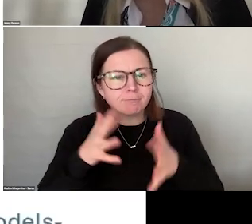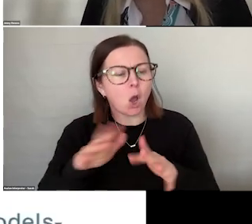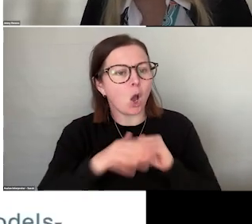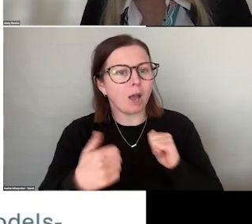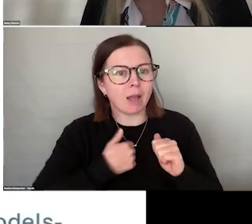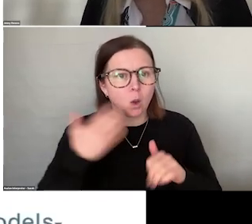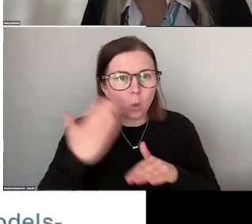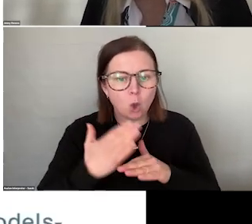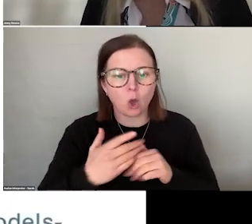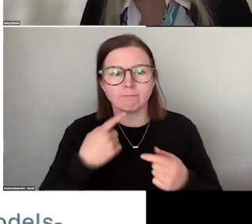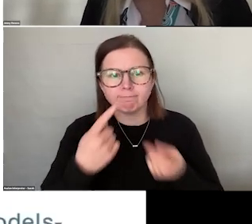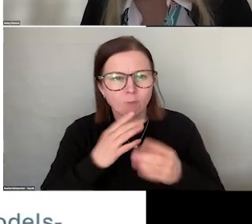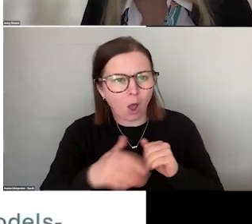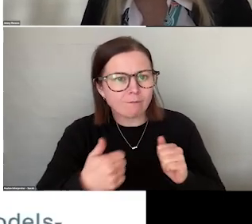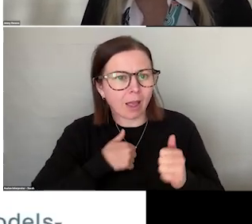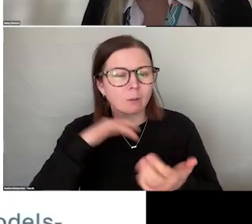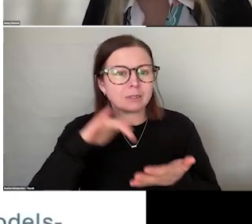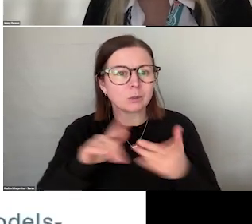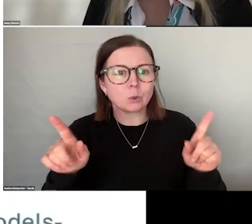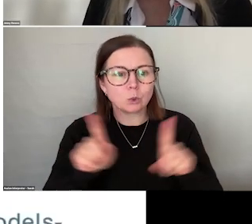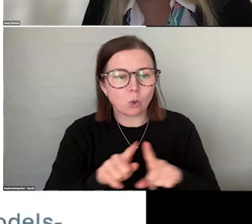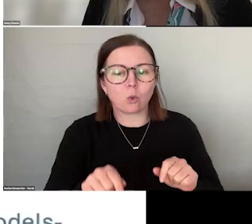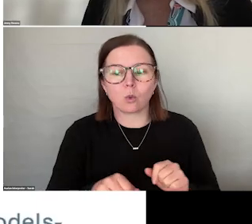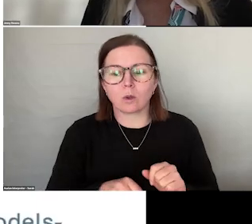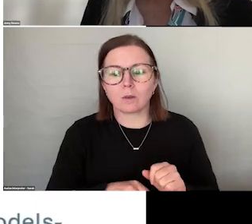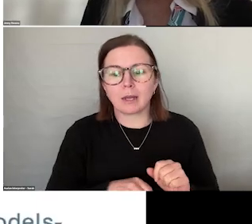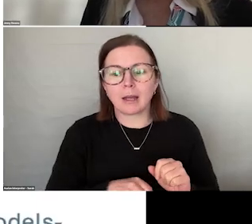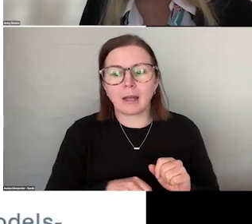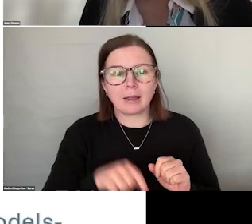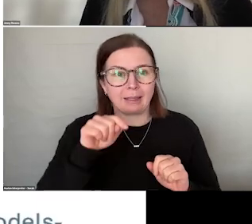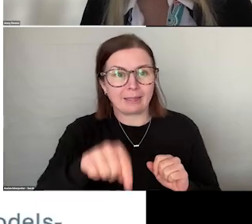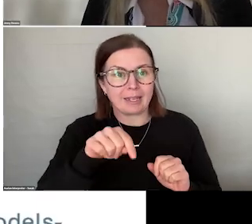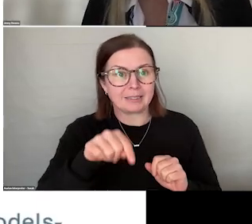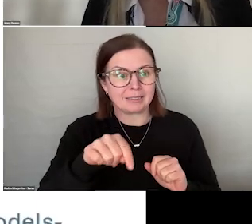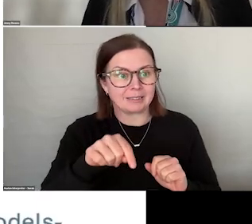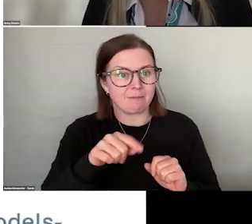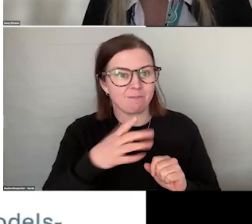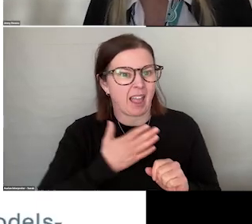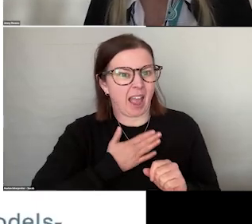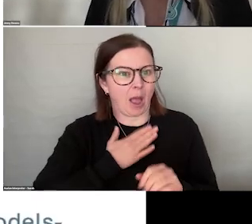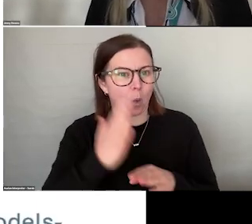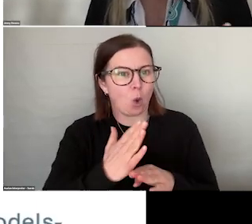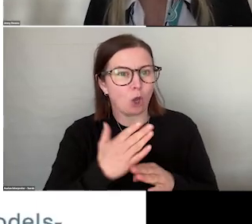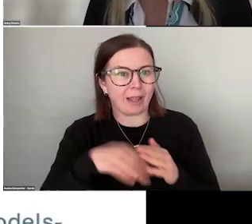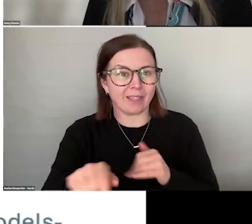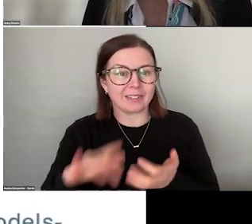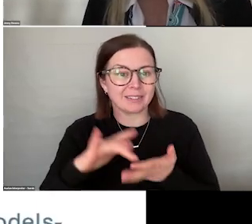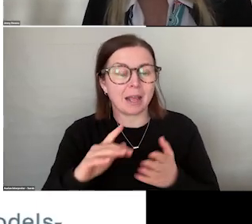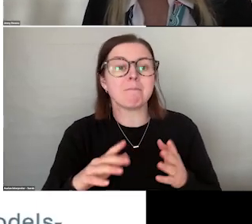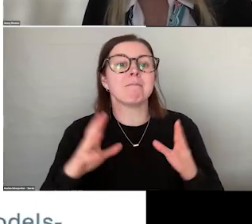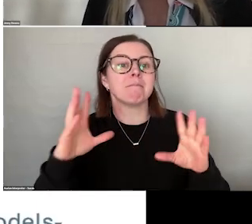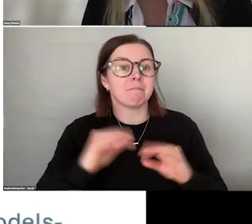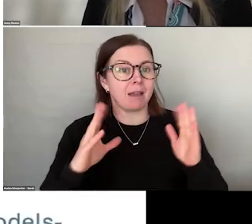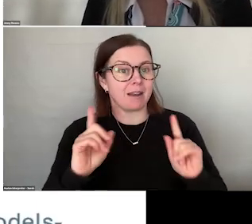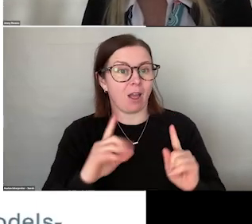work, telling you about the centre, this particular component of the work in the centre. And now there is a report